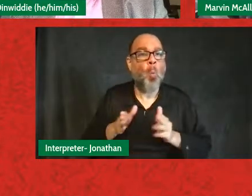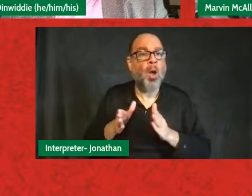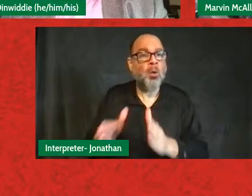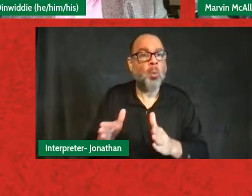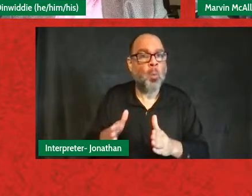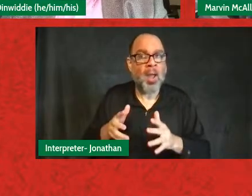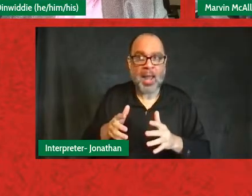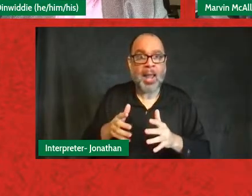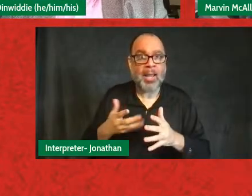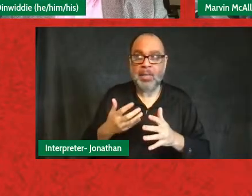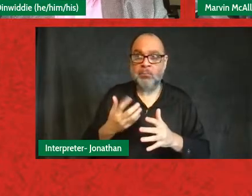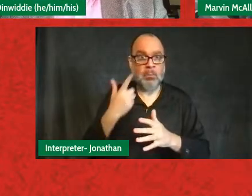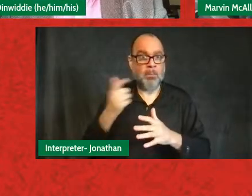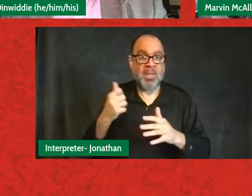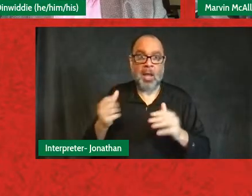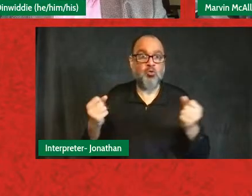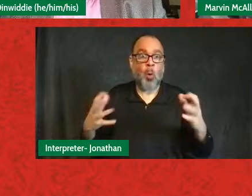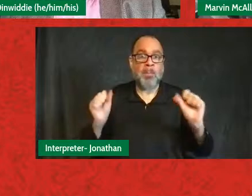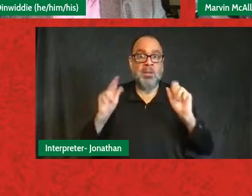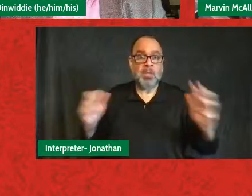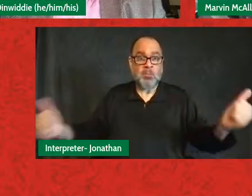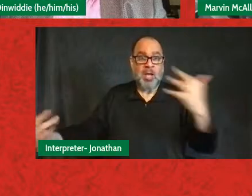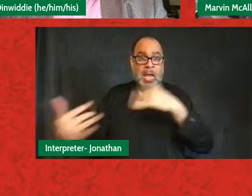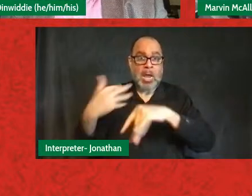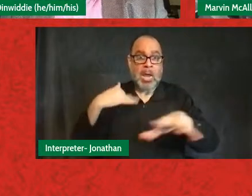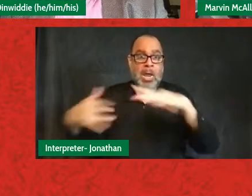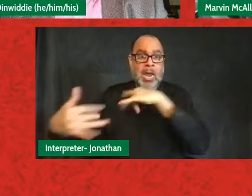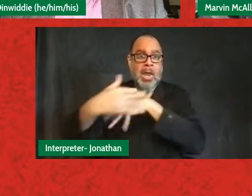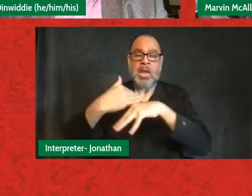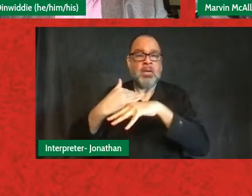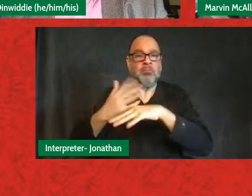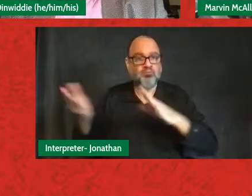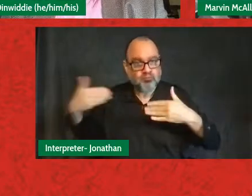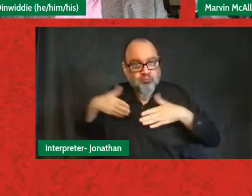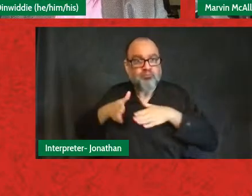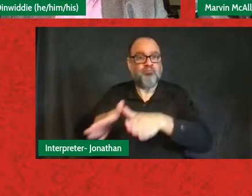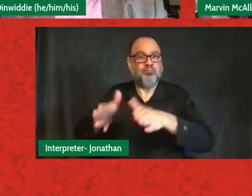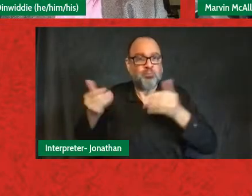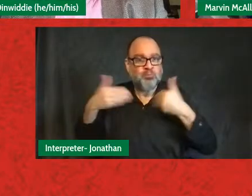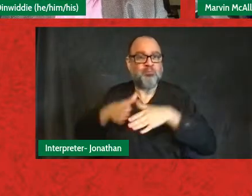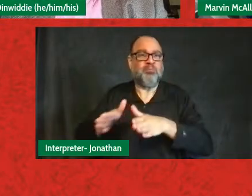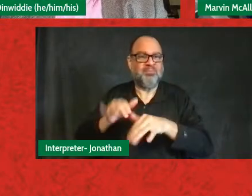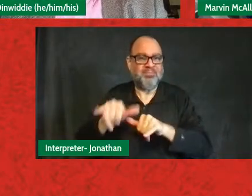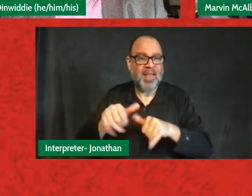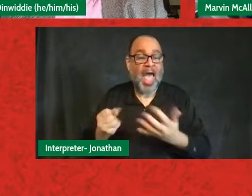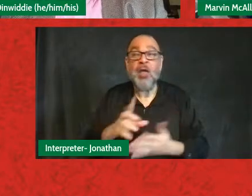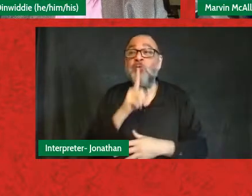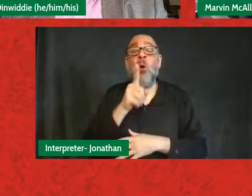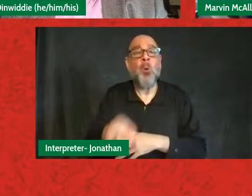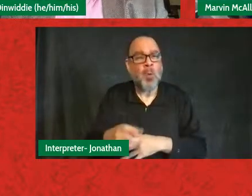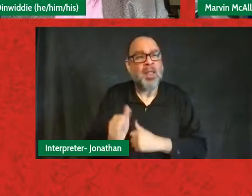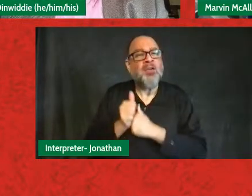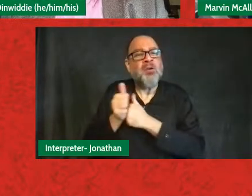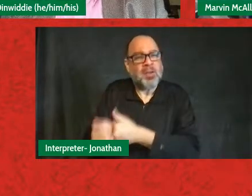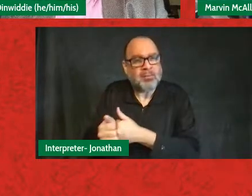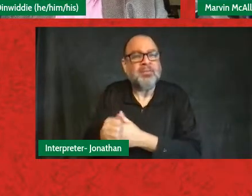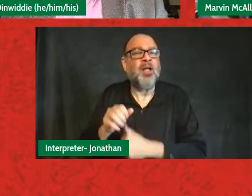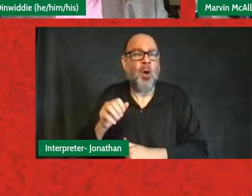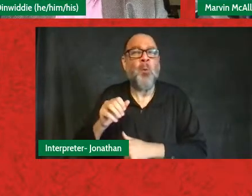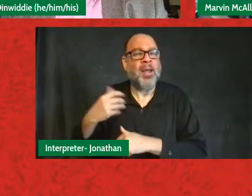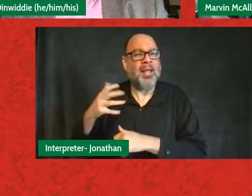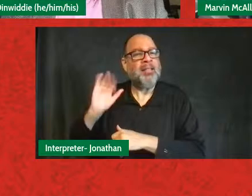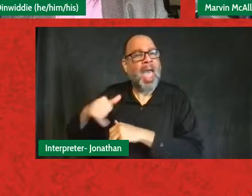bridge point, you know, before it, it's very much kind of following in the footsteps and in the legacy of Indahome, but it's also going